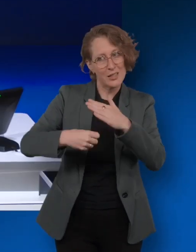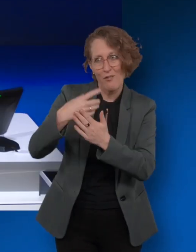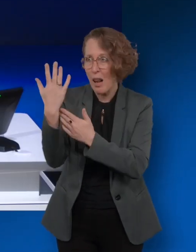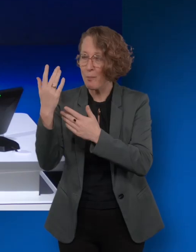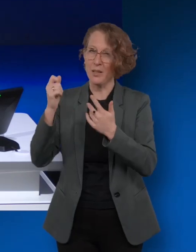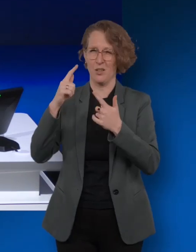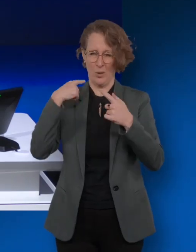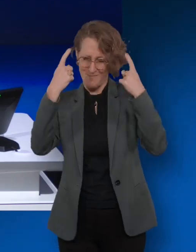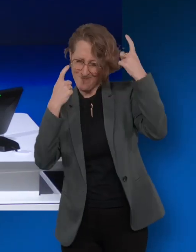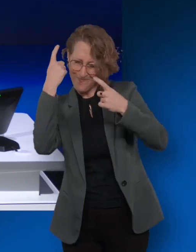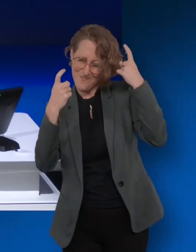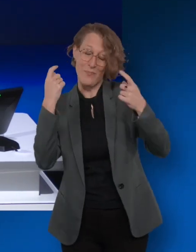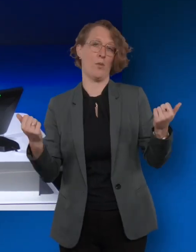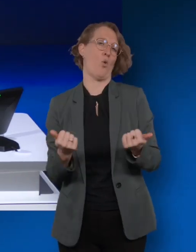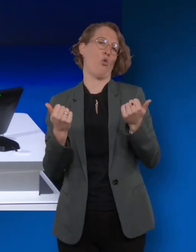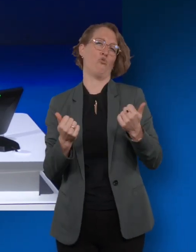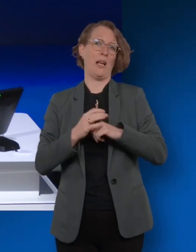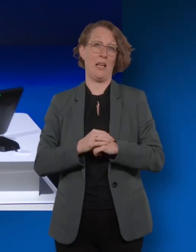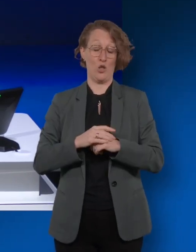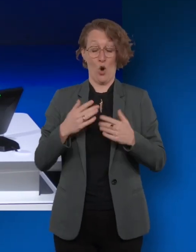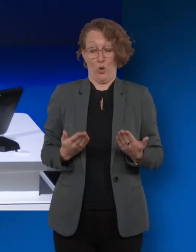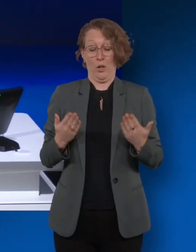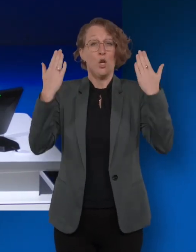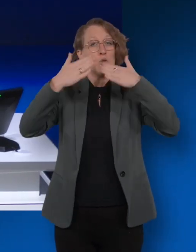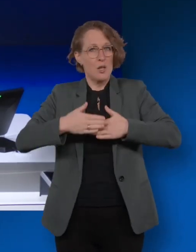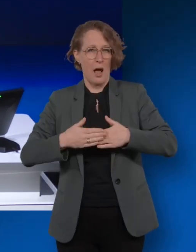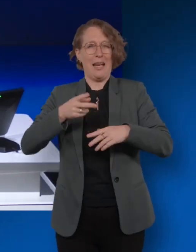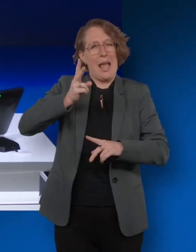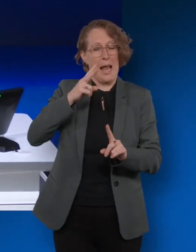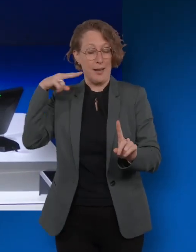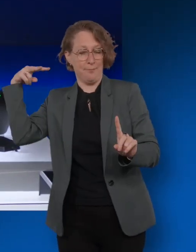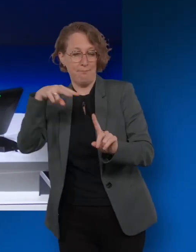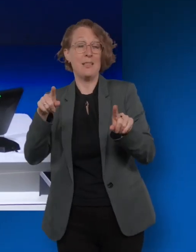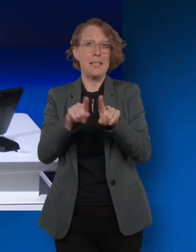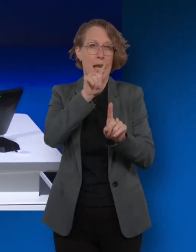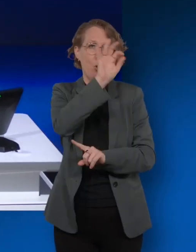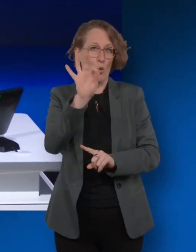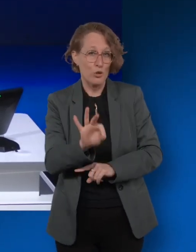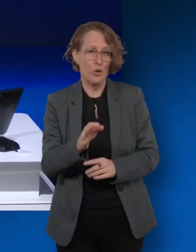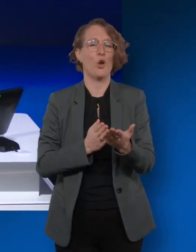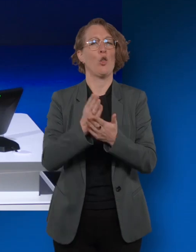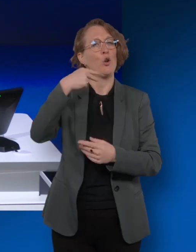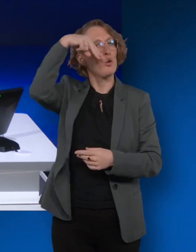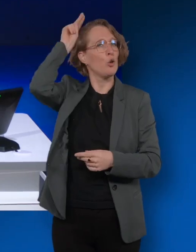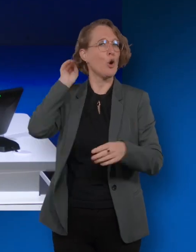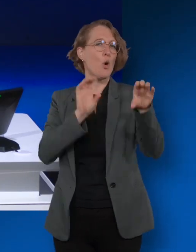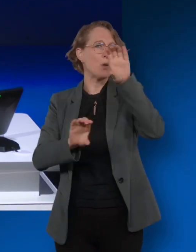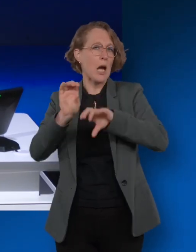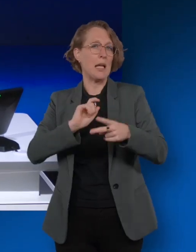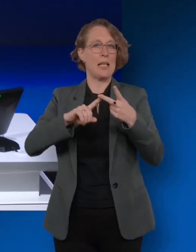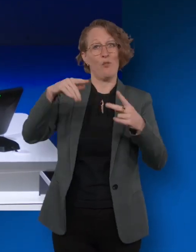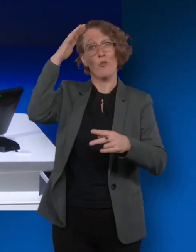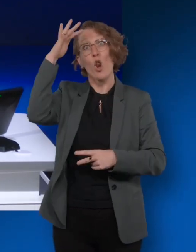And so we're going to look at this question again tonight through the lens of neuroscience and through philosophy